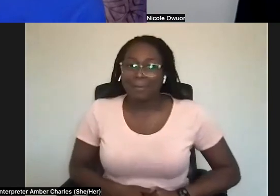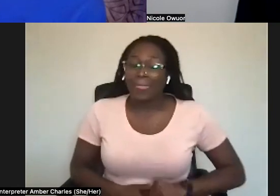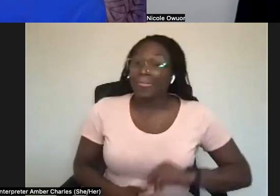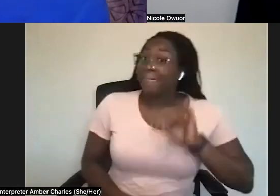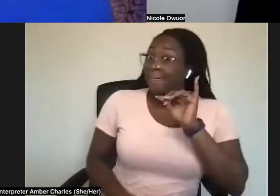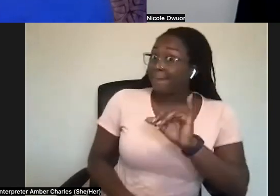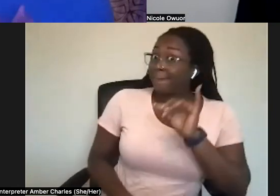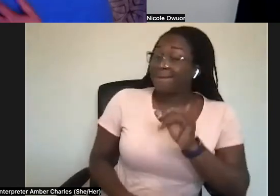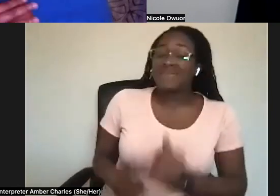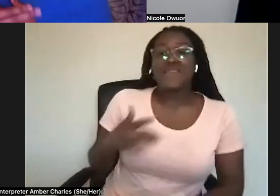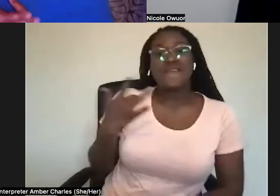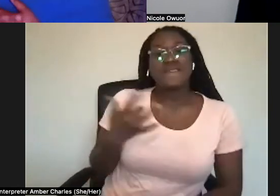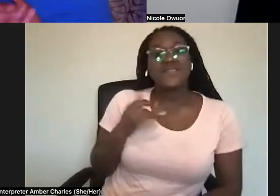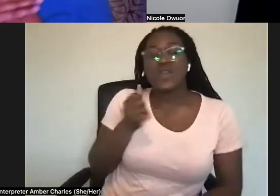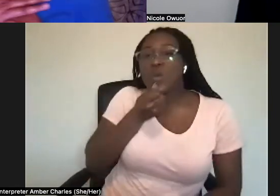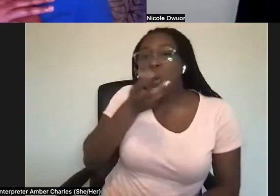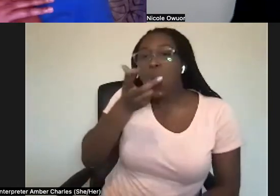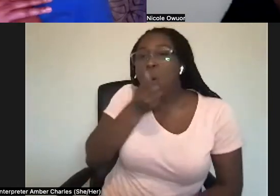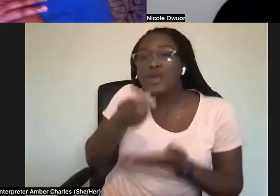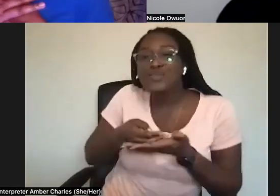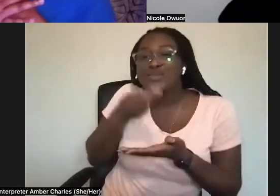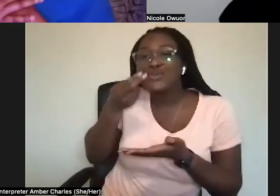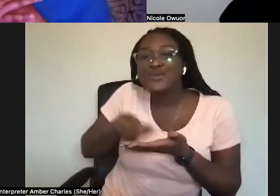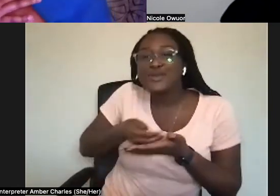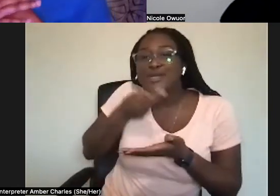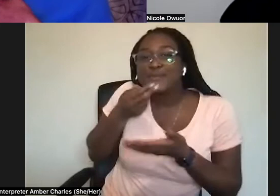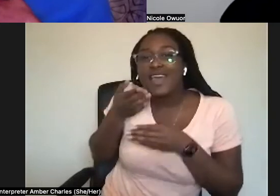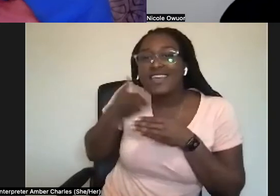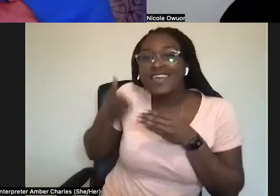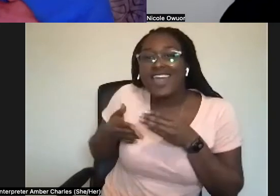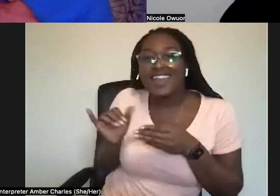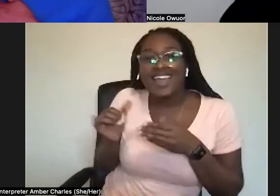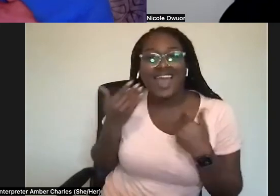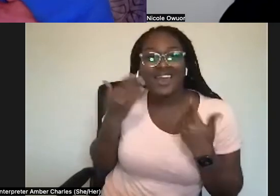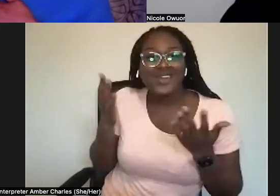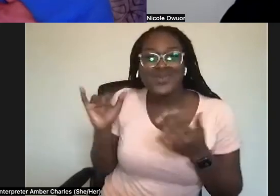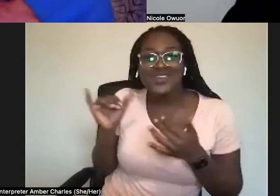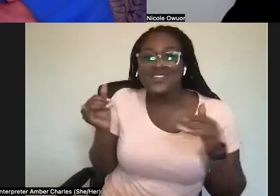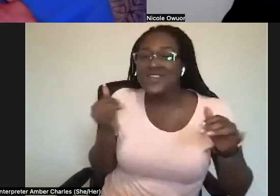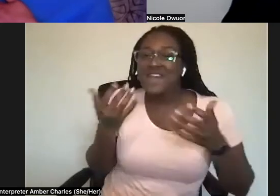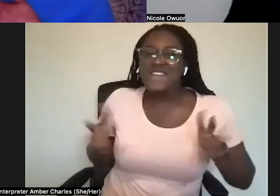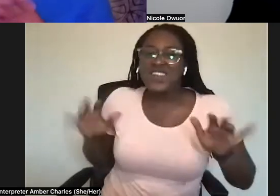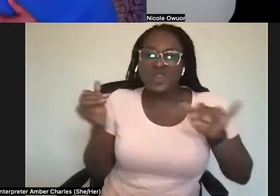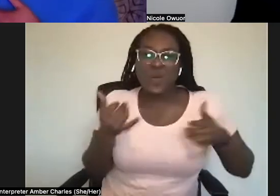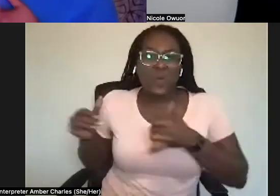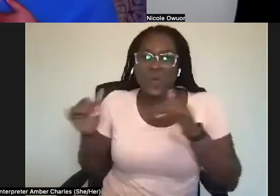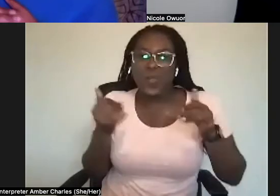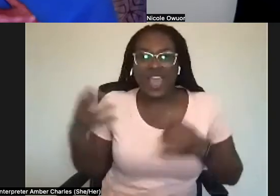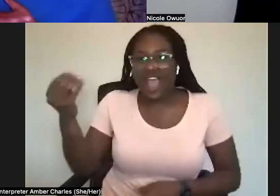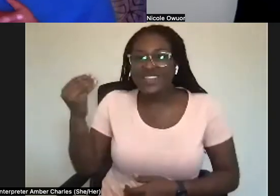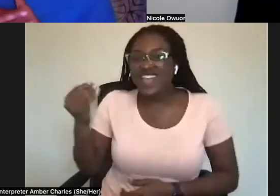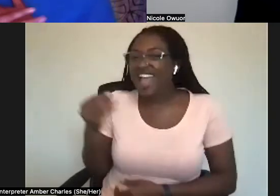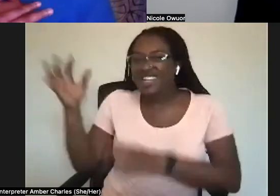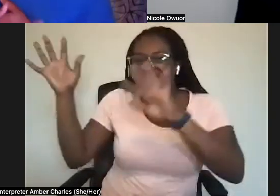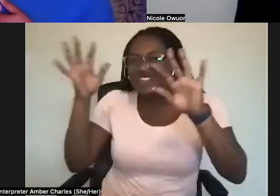This feels like warm soup at the end of, I don't know, we just finished playing outside in the snow and that was fun. But this top